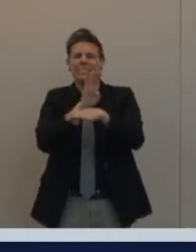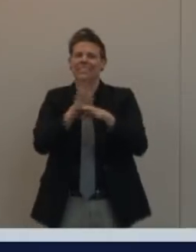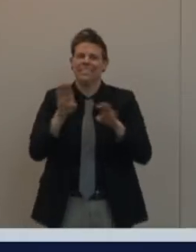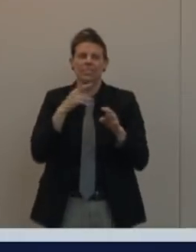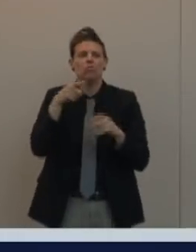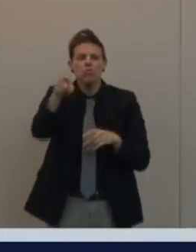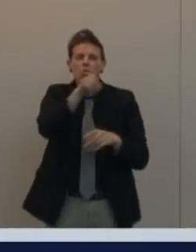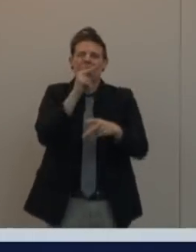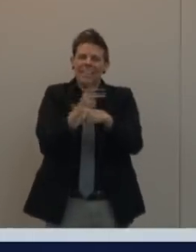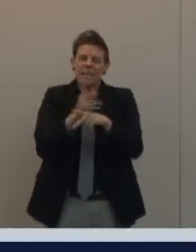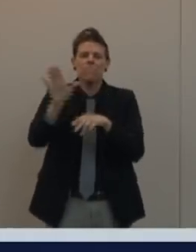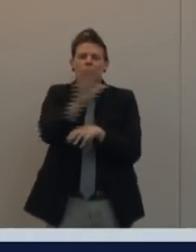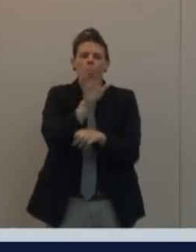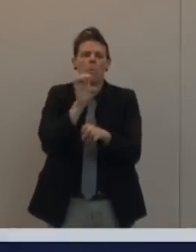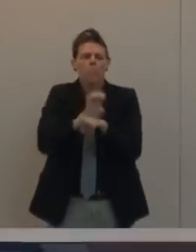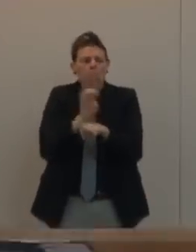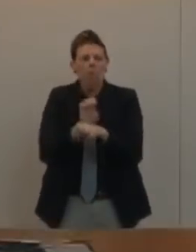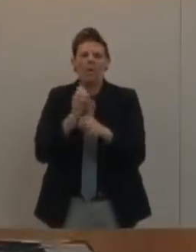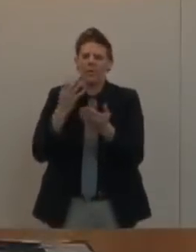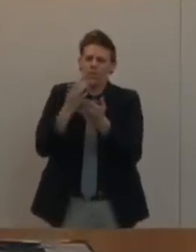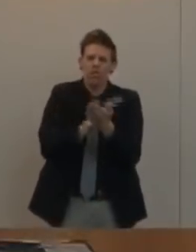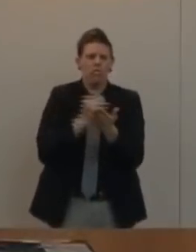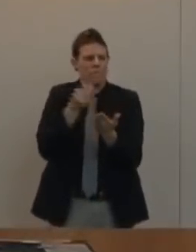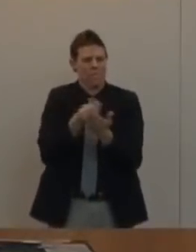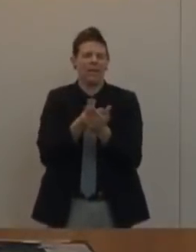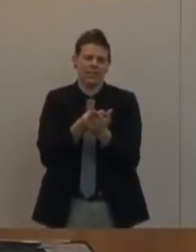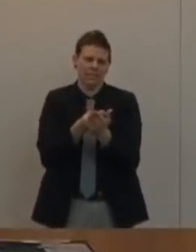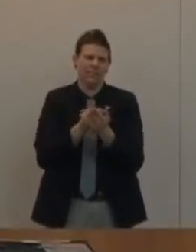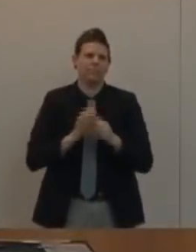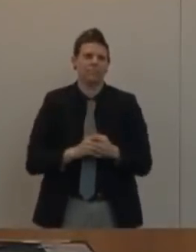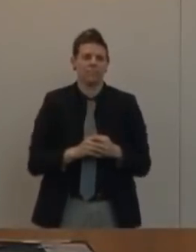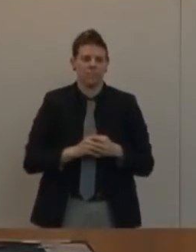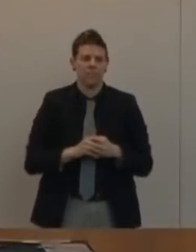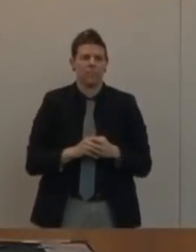employees employed. Next slide.